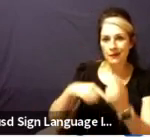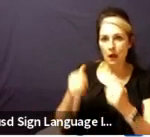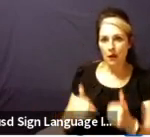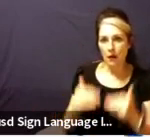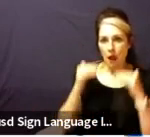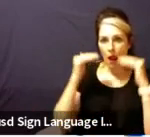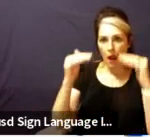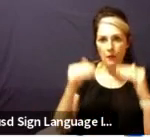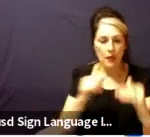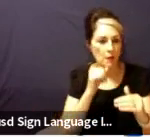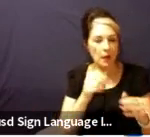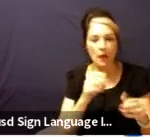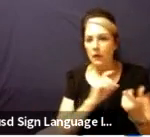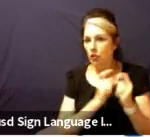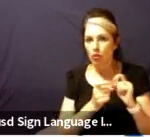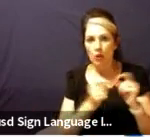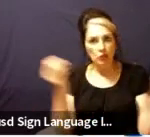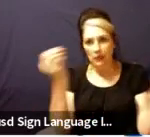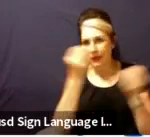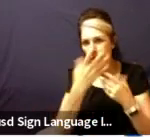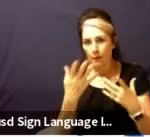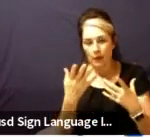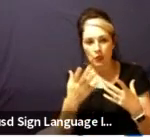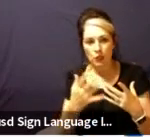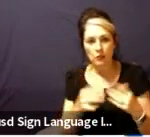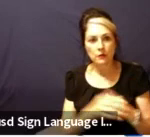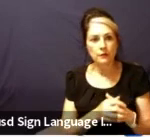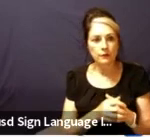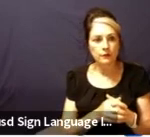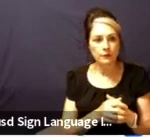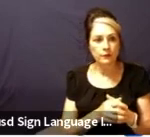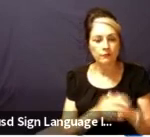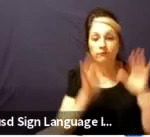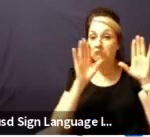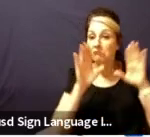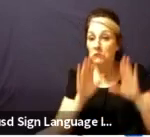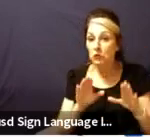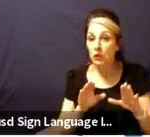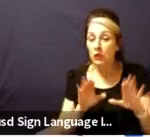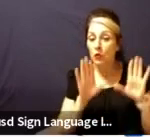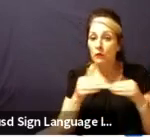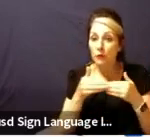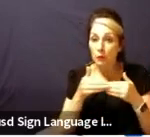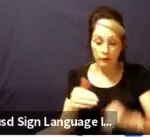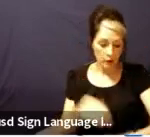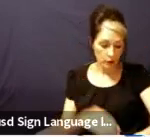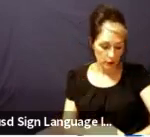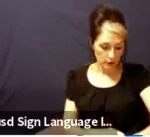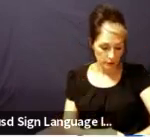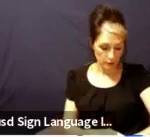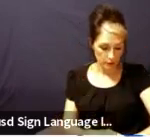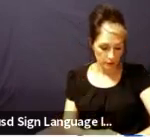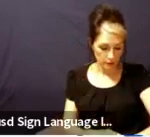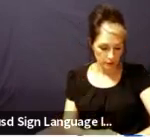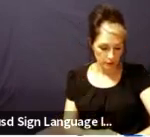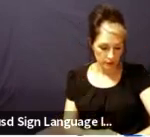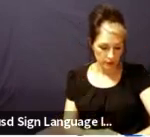to change any of this information. This information is great. It's wonderful. So we move forward to confirm and